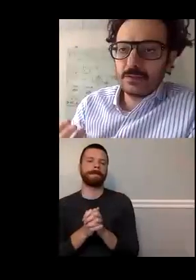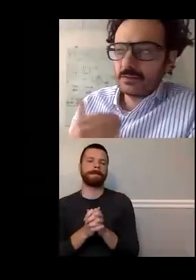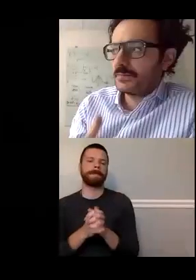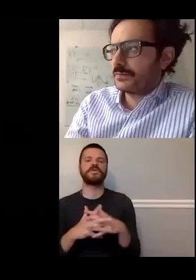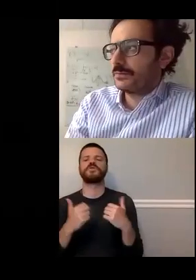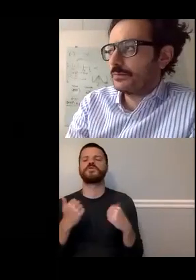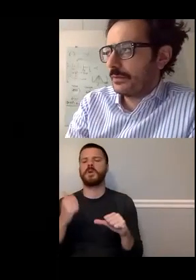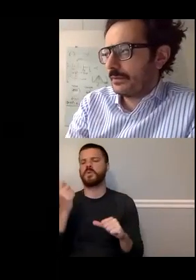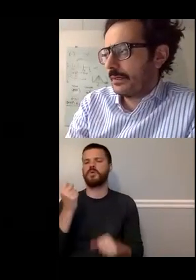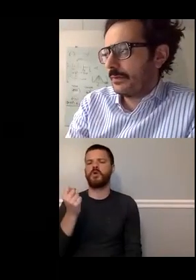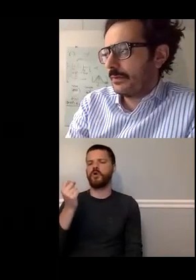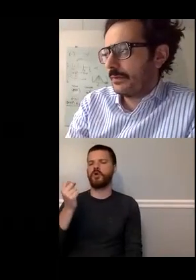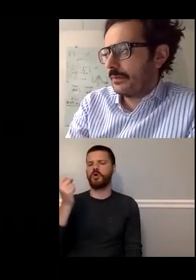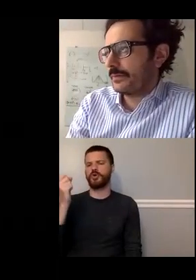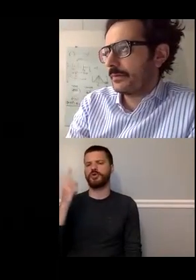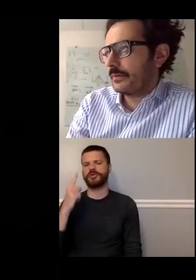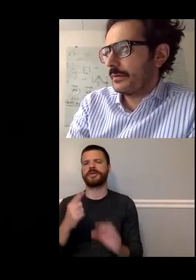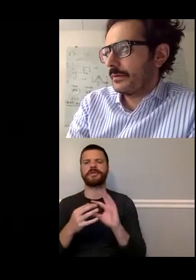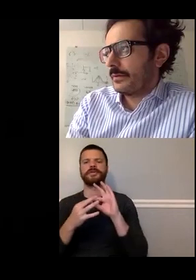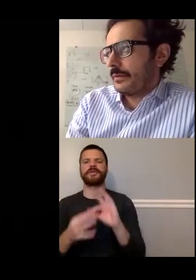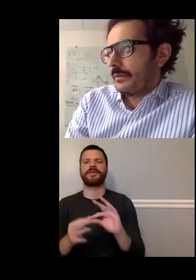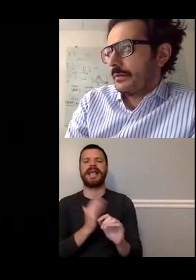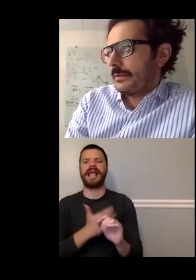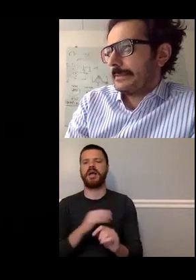understand when it comes to our biomarkers.